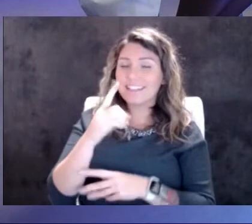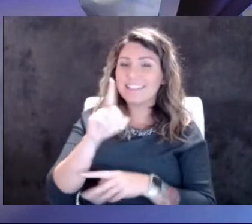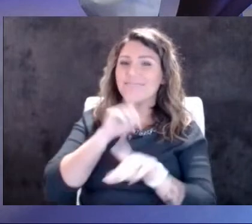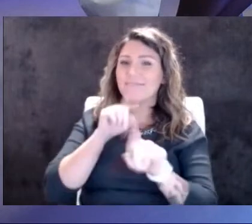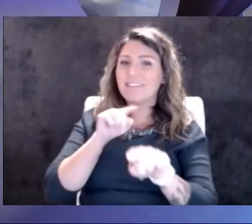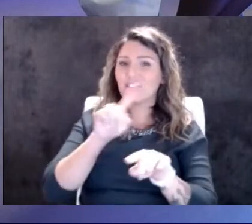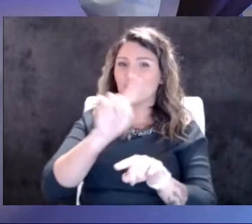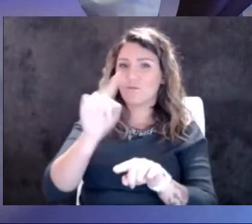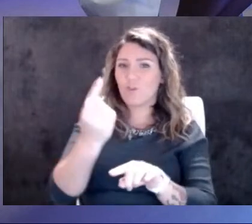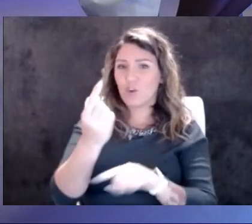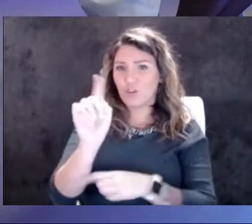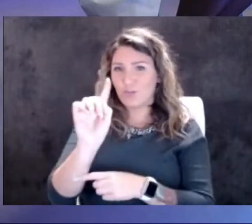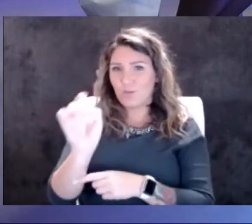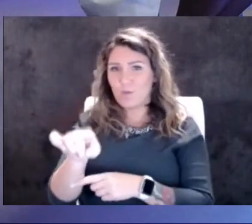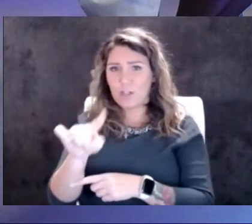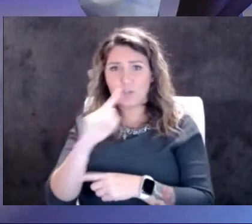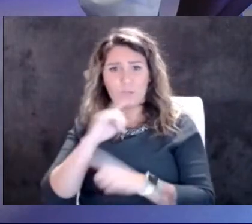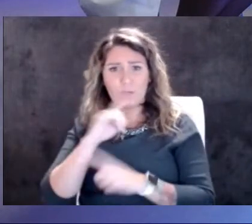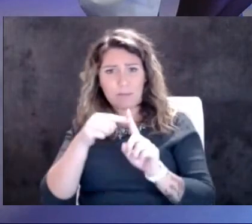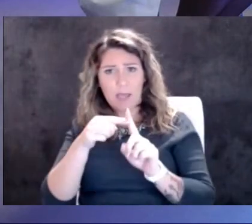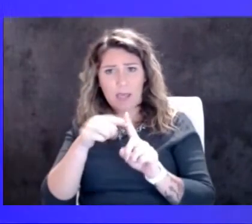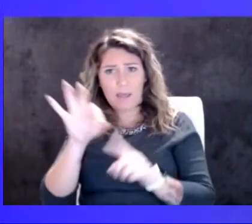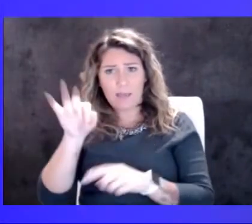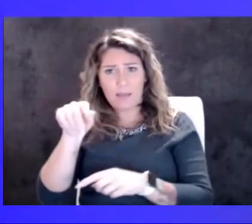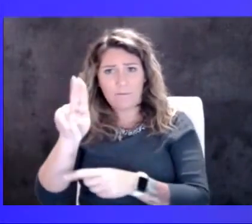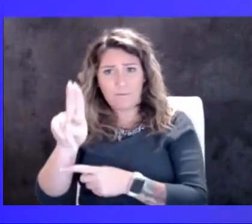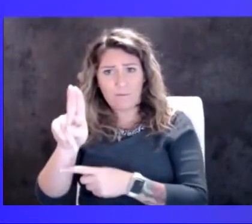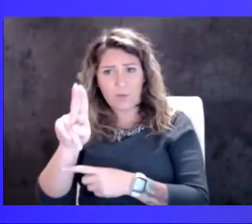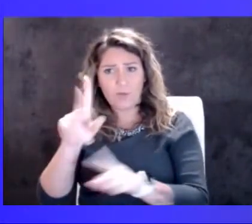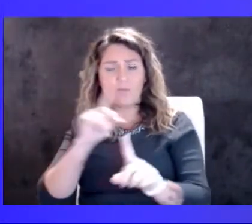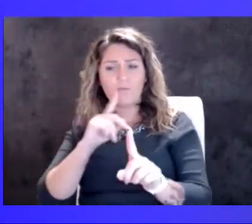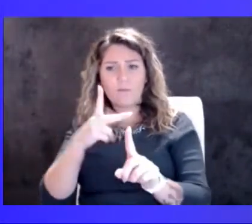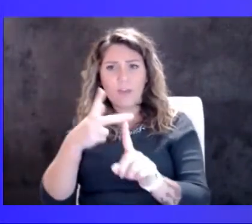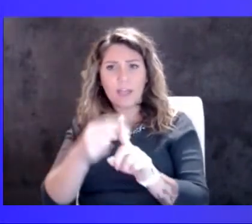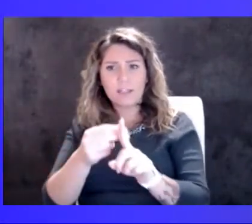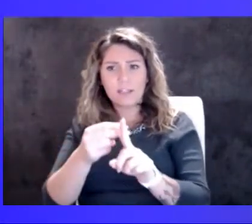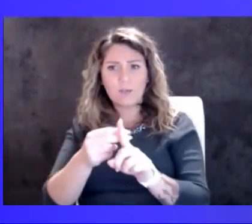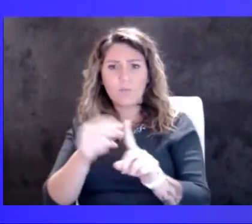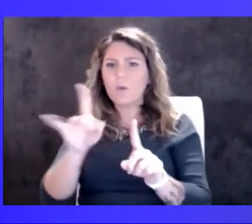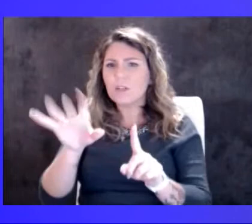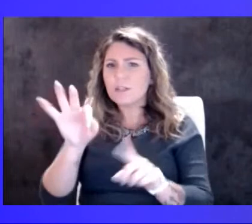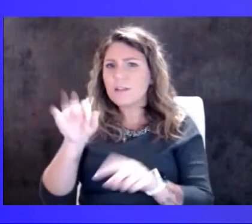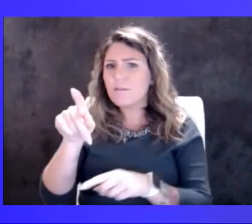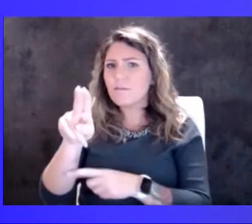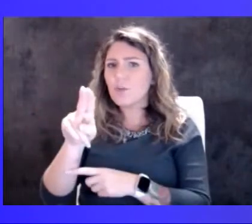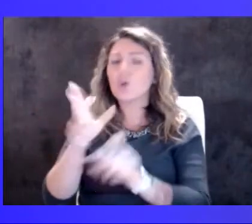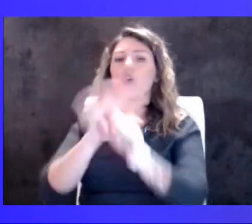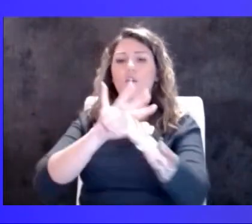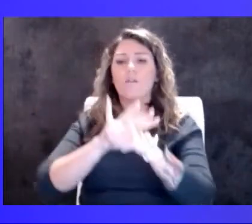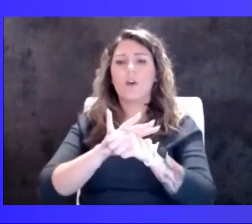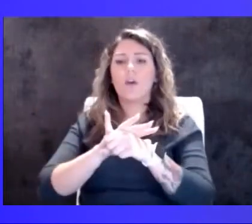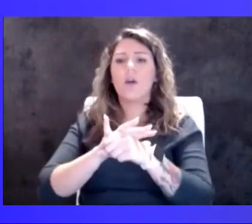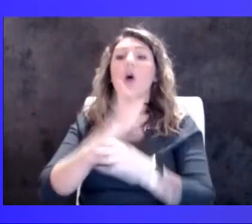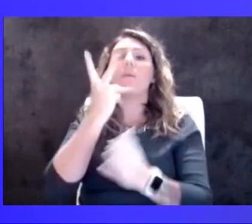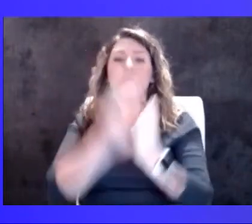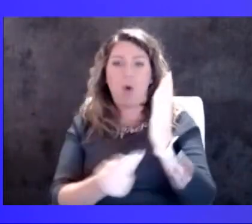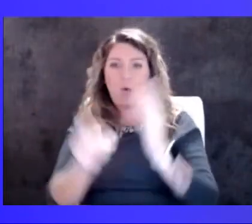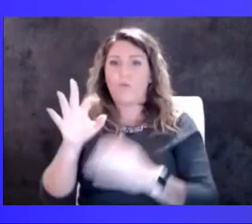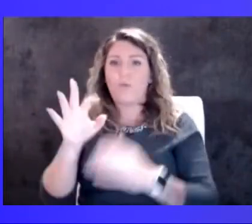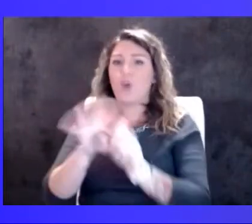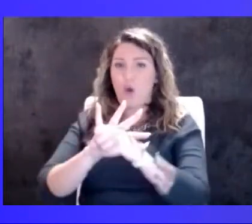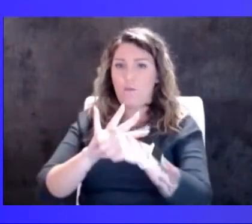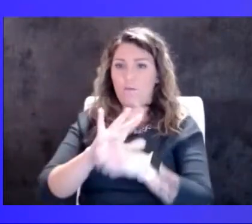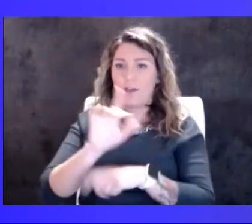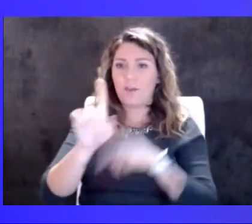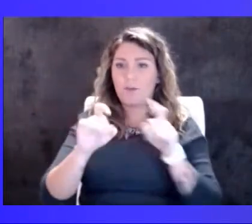question, I think the first question was about the flu vaccination. Or I think this is really, is it flu or COVID? No, COVID. This was for Both COVID. Both are COVID. Yeah. Both are COVID, yes.